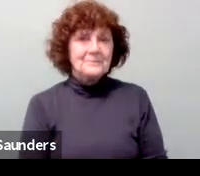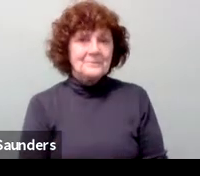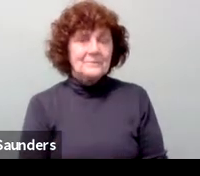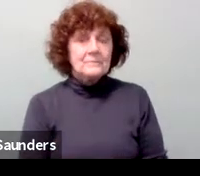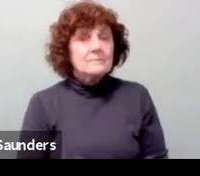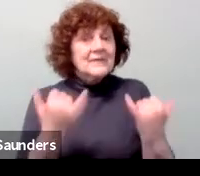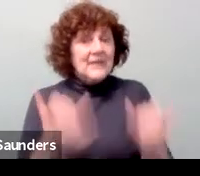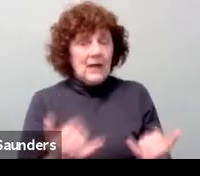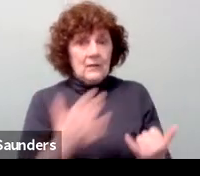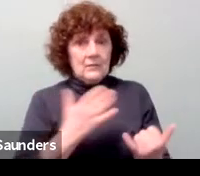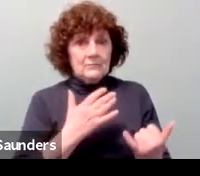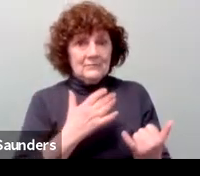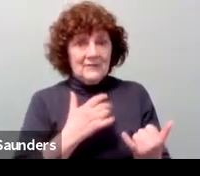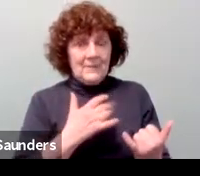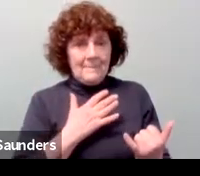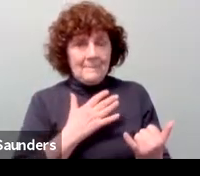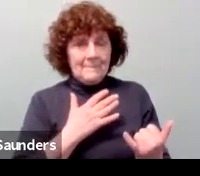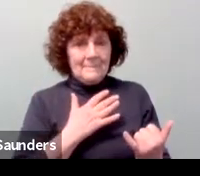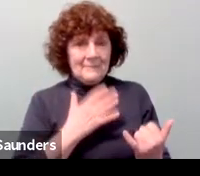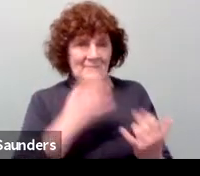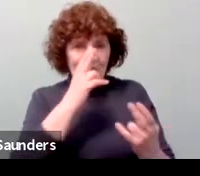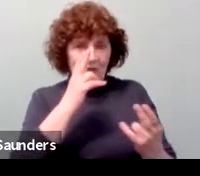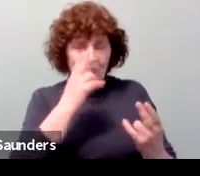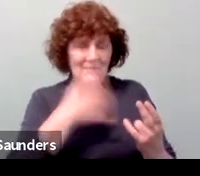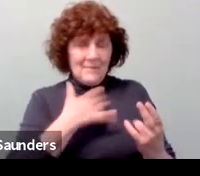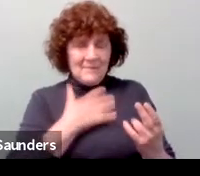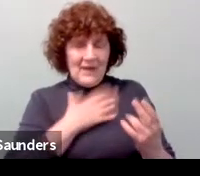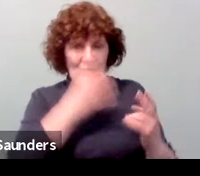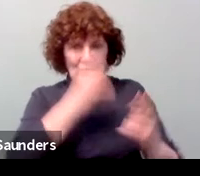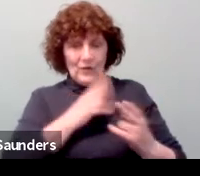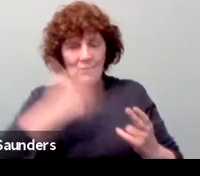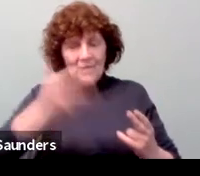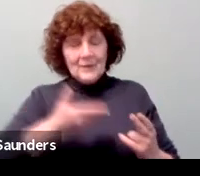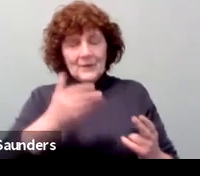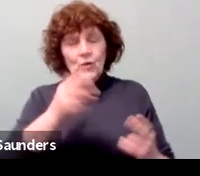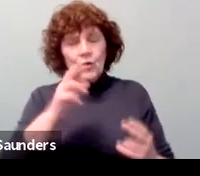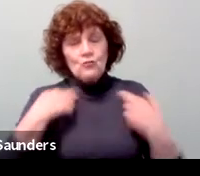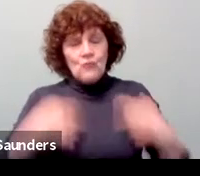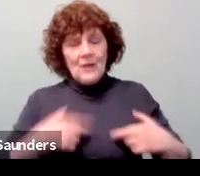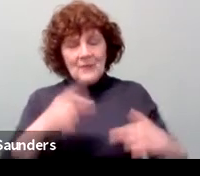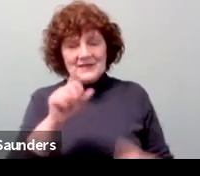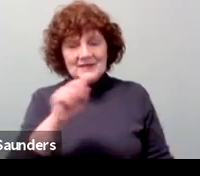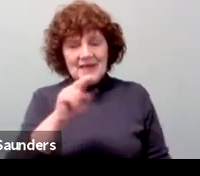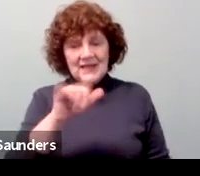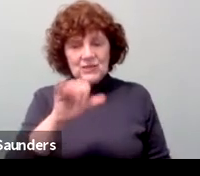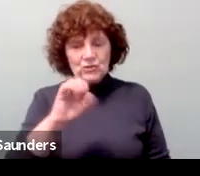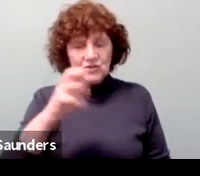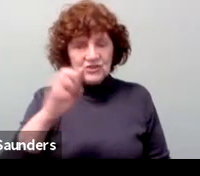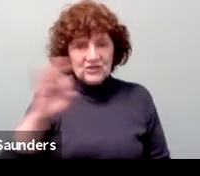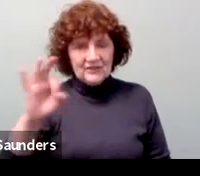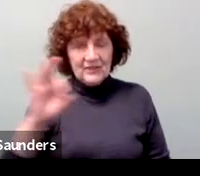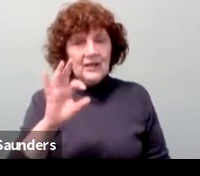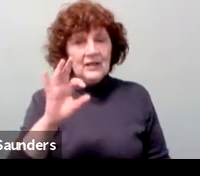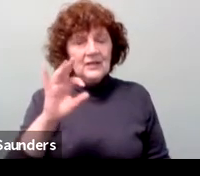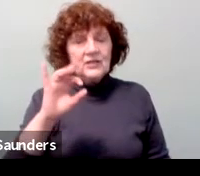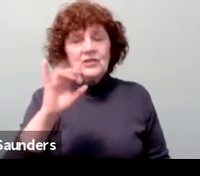honor to welcome Rabbi Danny Schiff, Foundation Scholar at the Jewish Federation of Greater Pittsburgh, to share a Devar Torah